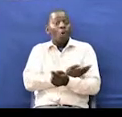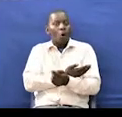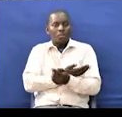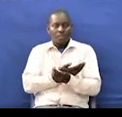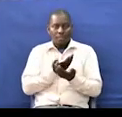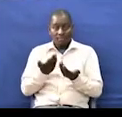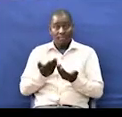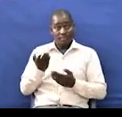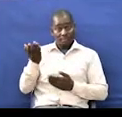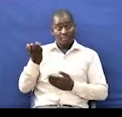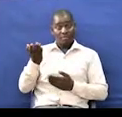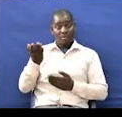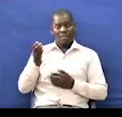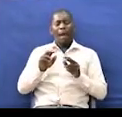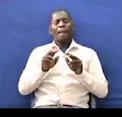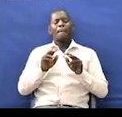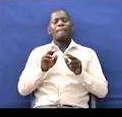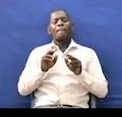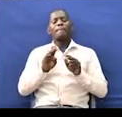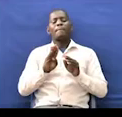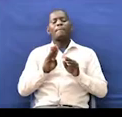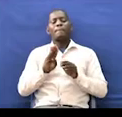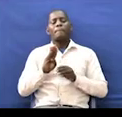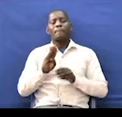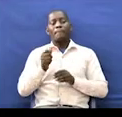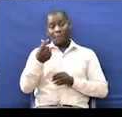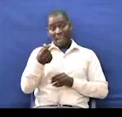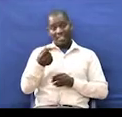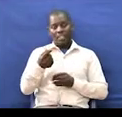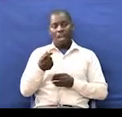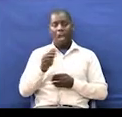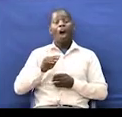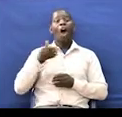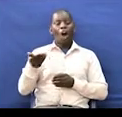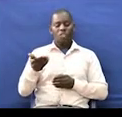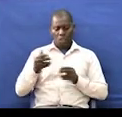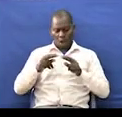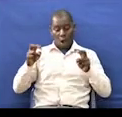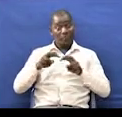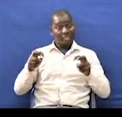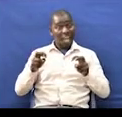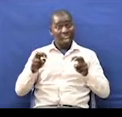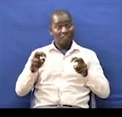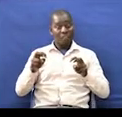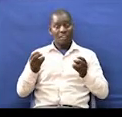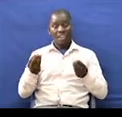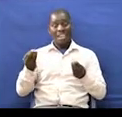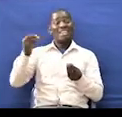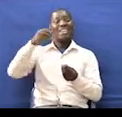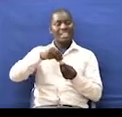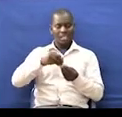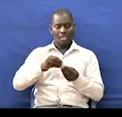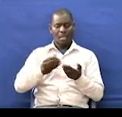fact. But you also observe that as I increasing the distances, also